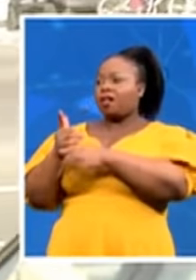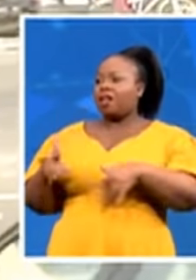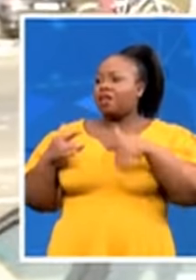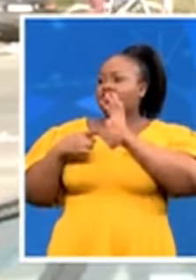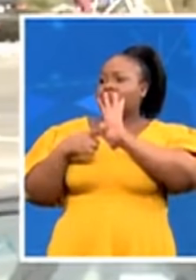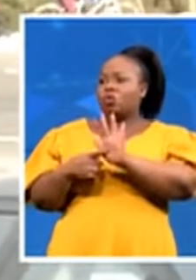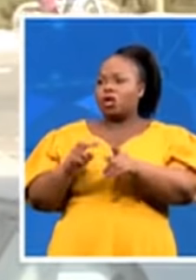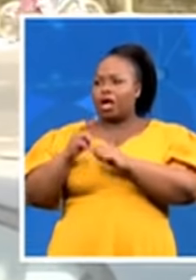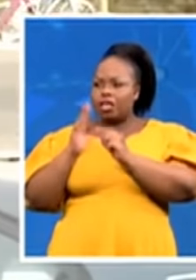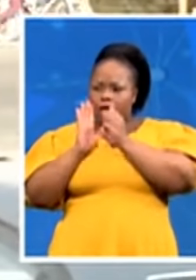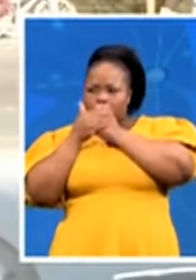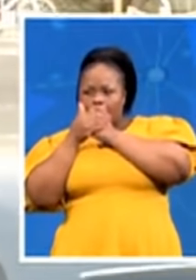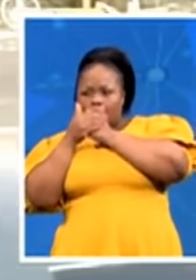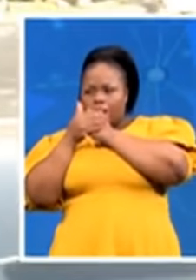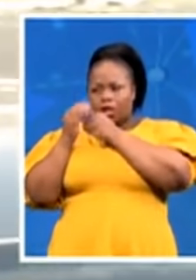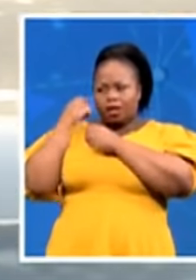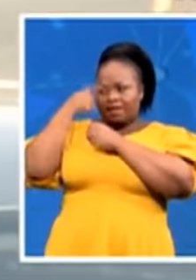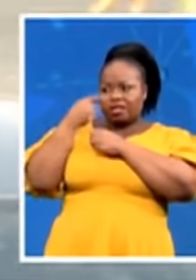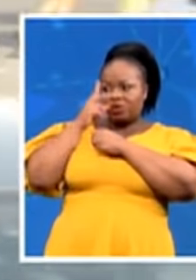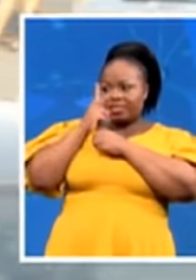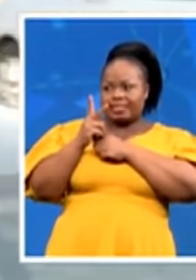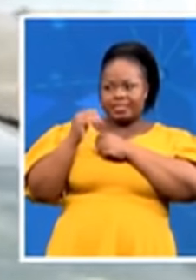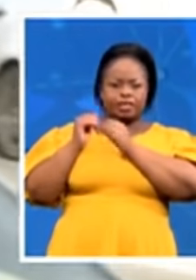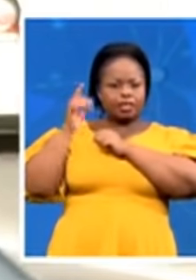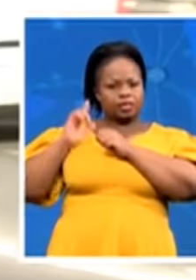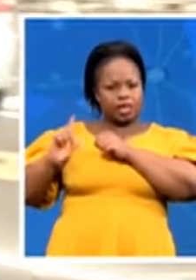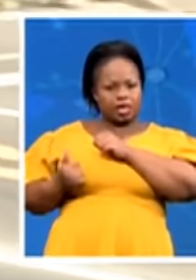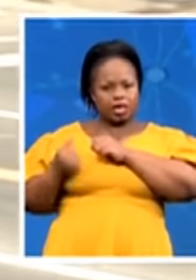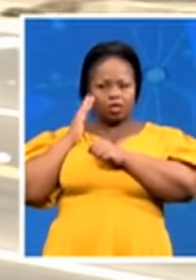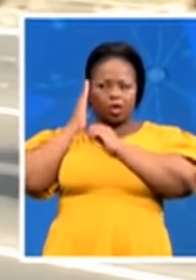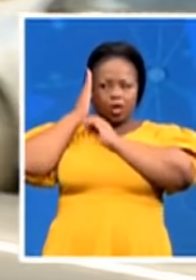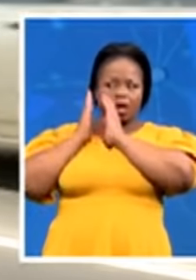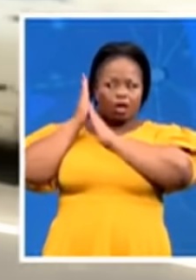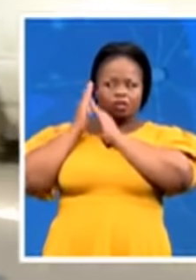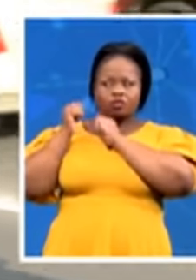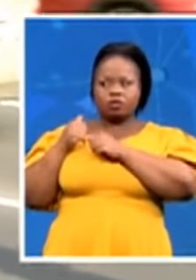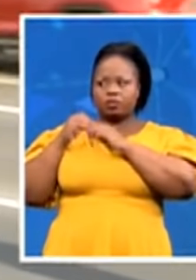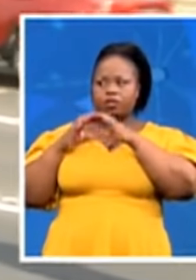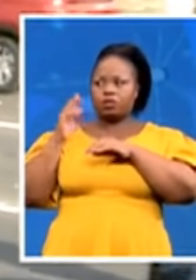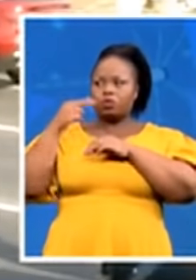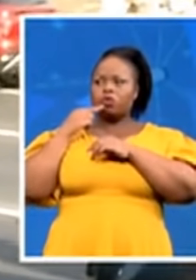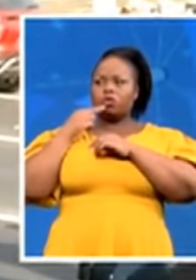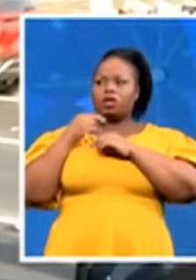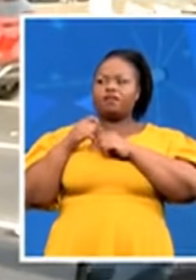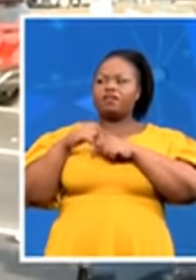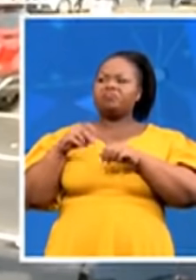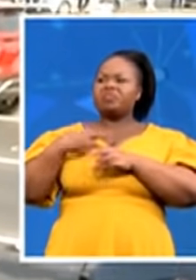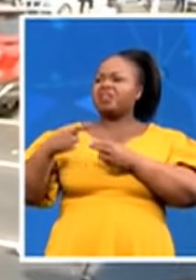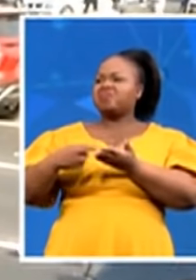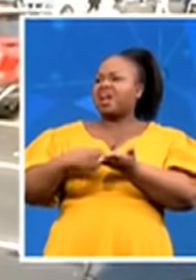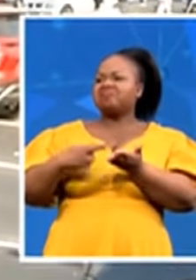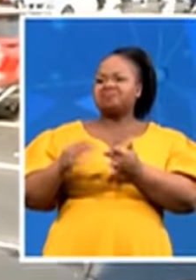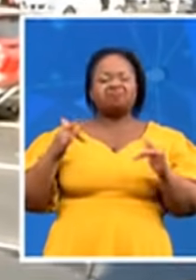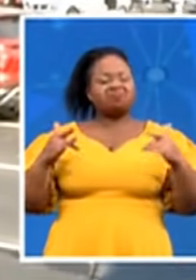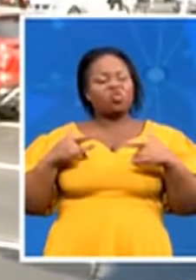see, this lady's hiding her face with 2 bags of rice over there, but not really concerned about the SABC